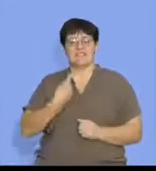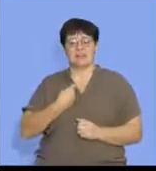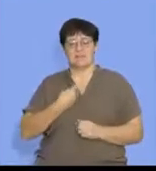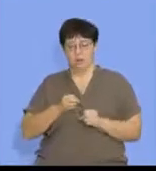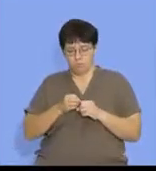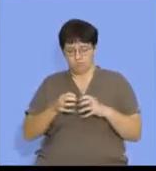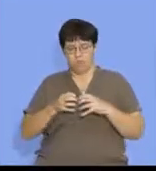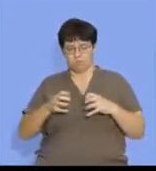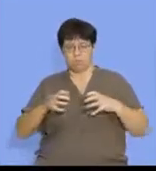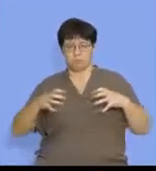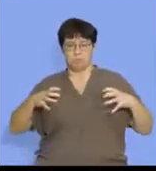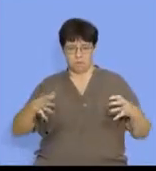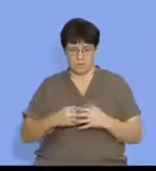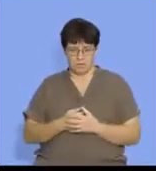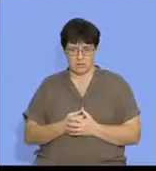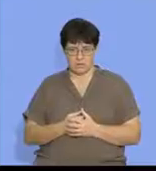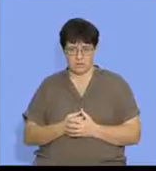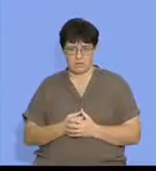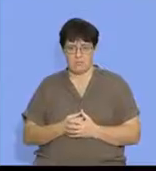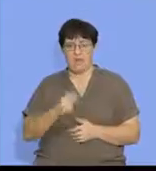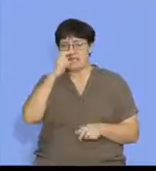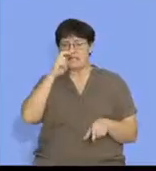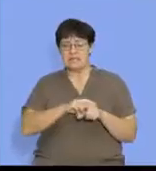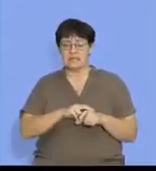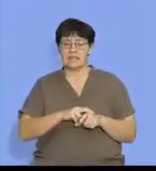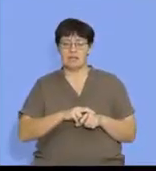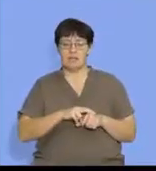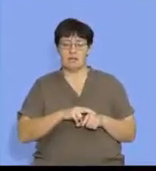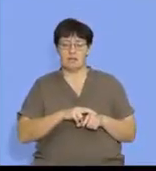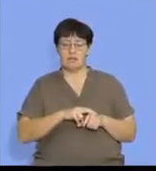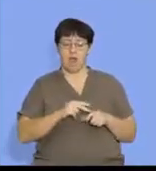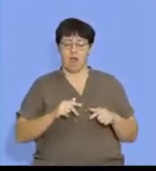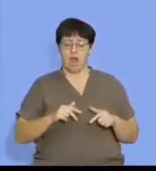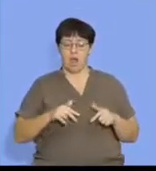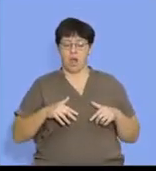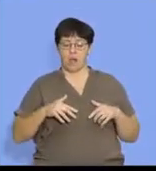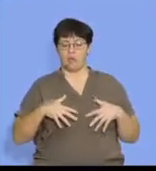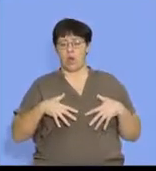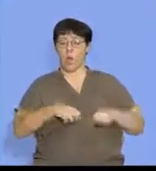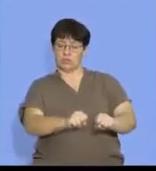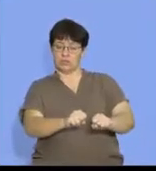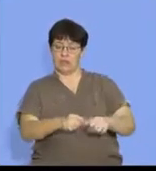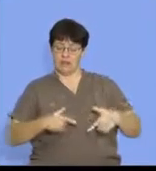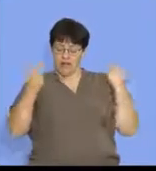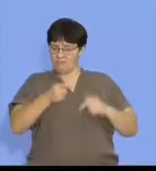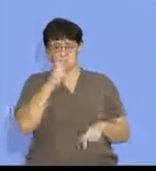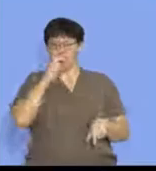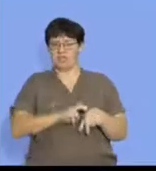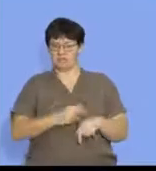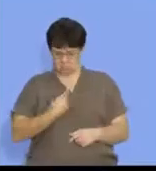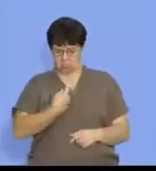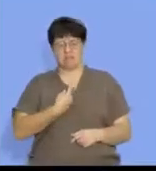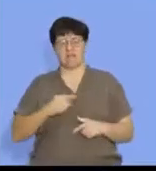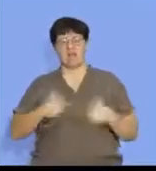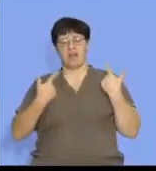reproduce by themselves. Bacteria don't need, all right, a living host to reproduce. There's one bacteria, and what